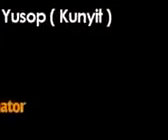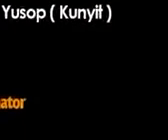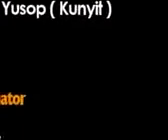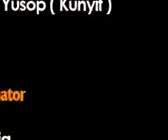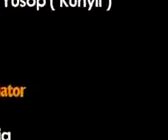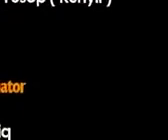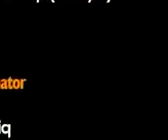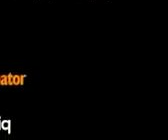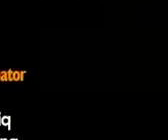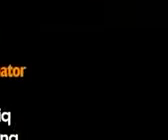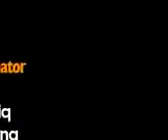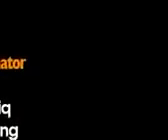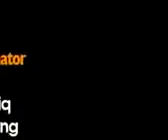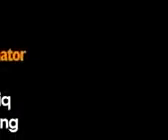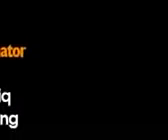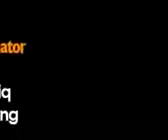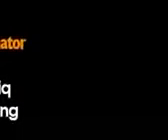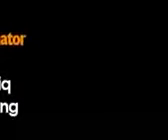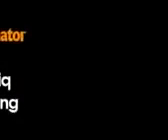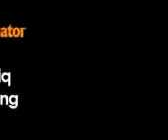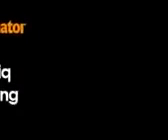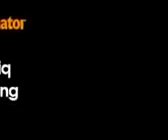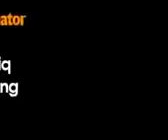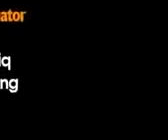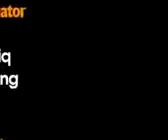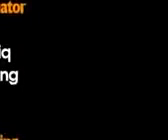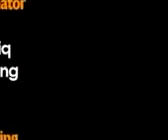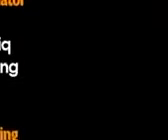Liter and milliliter, the units to remember.